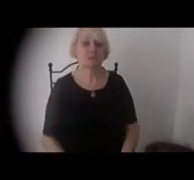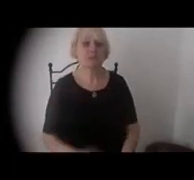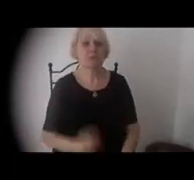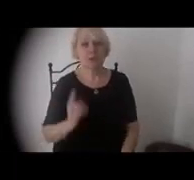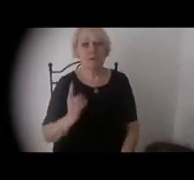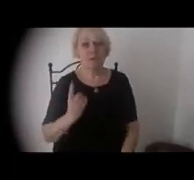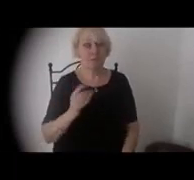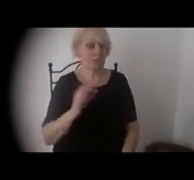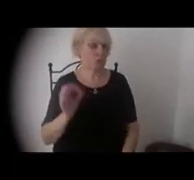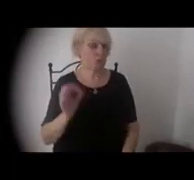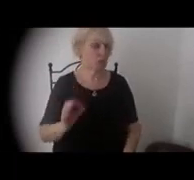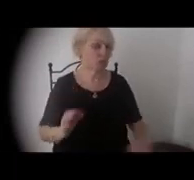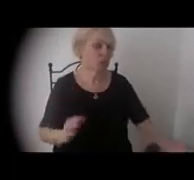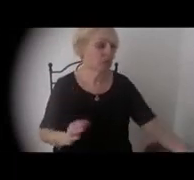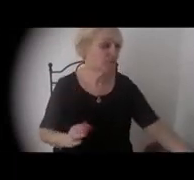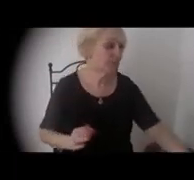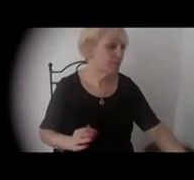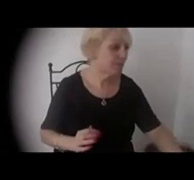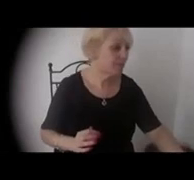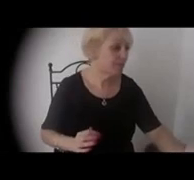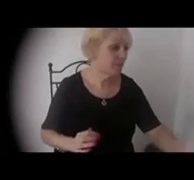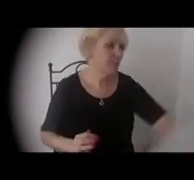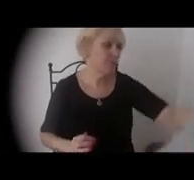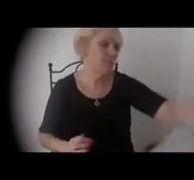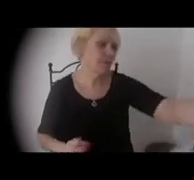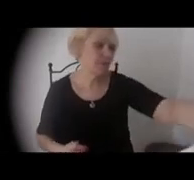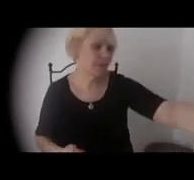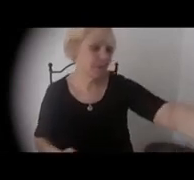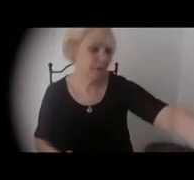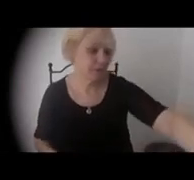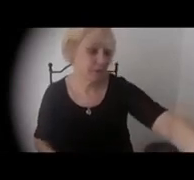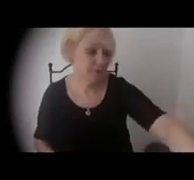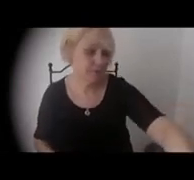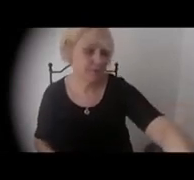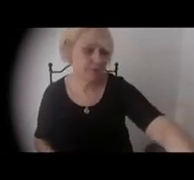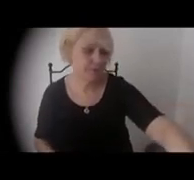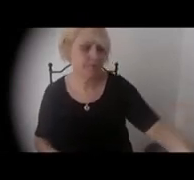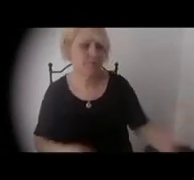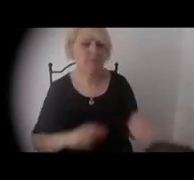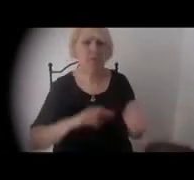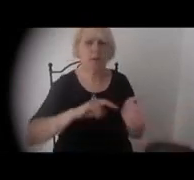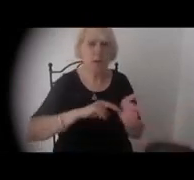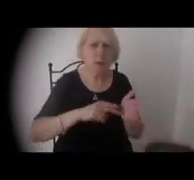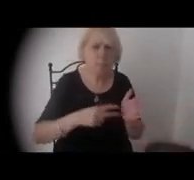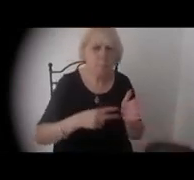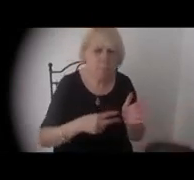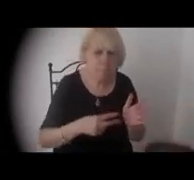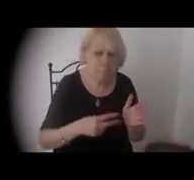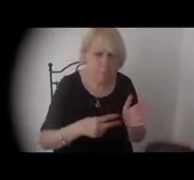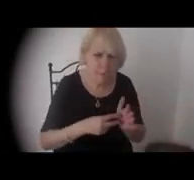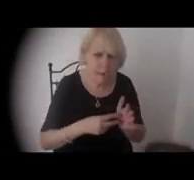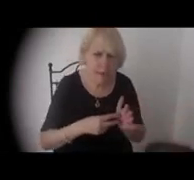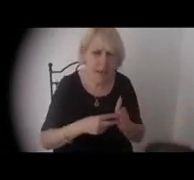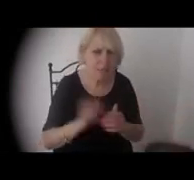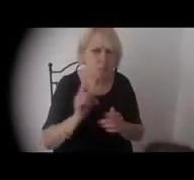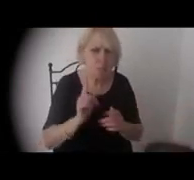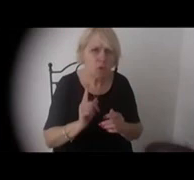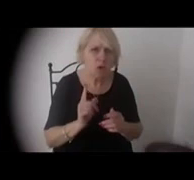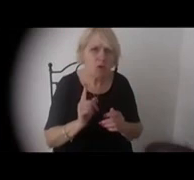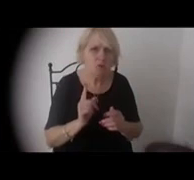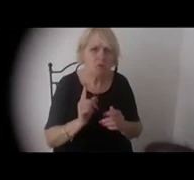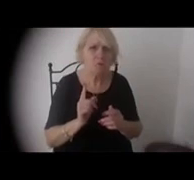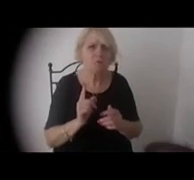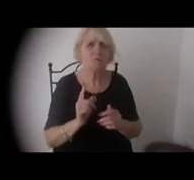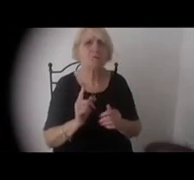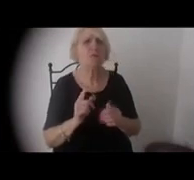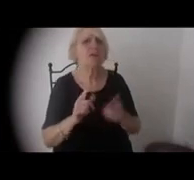it says here, what plans are being put in place if by September, we're almost there,